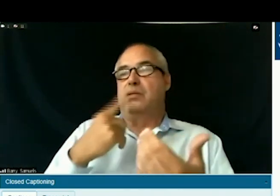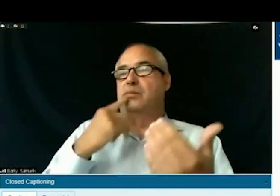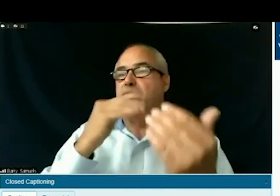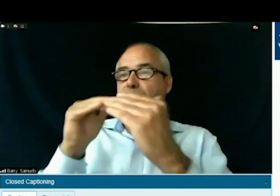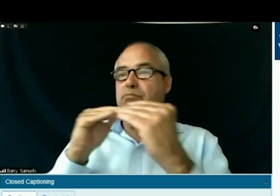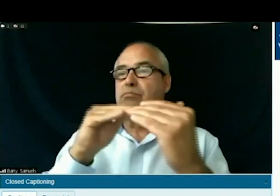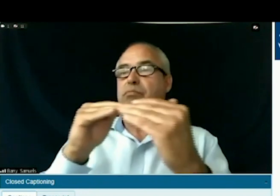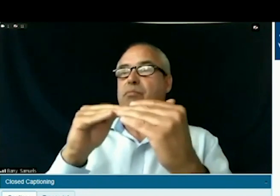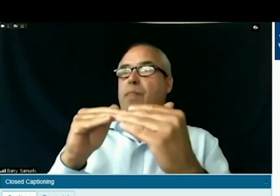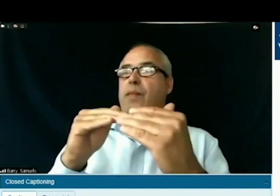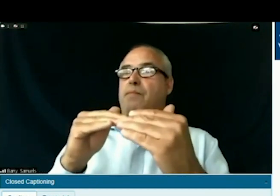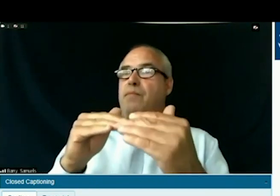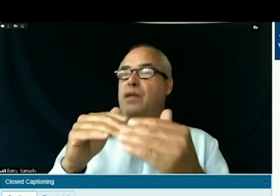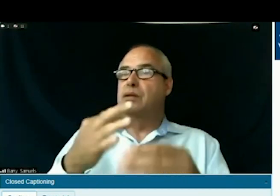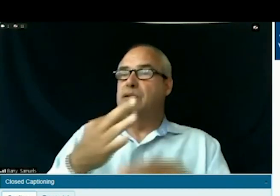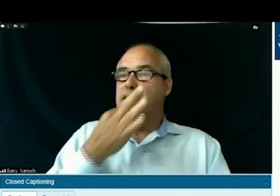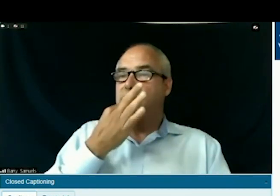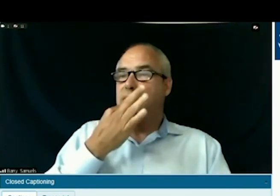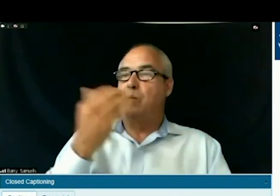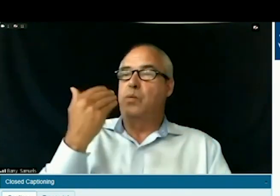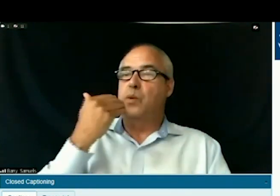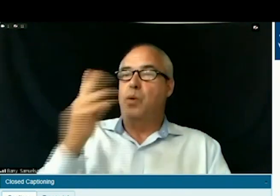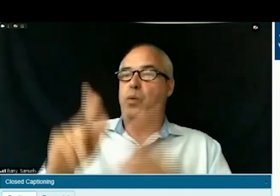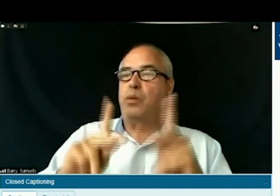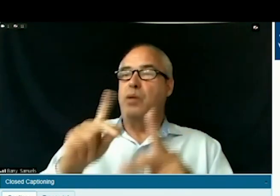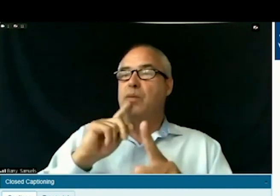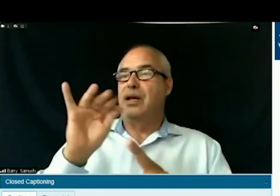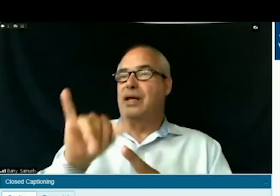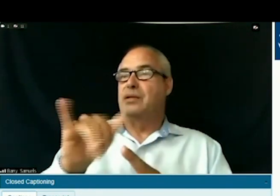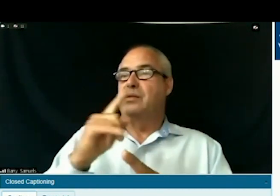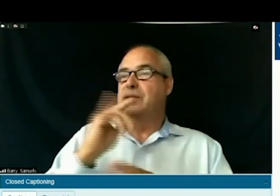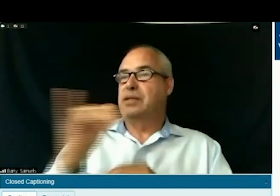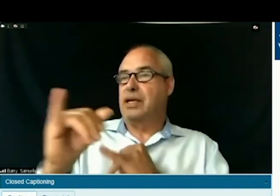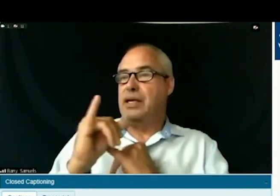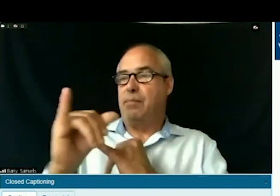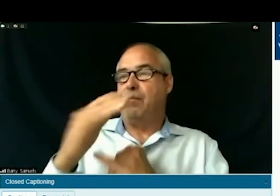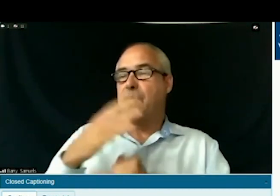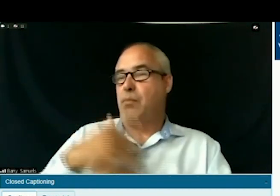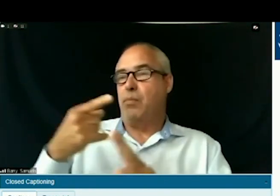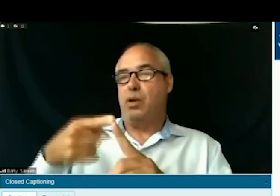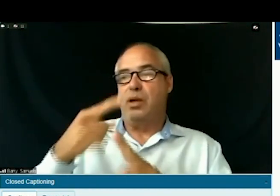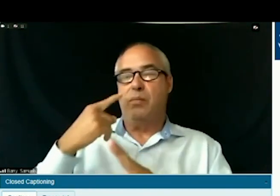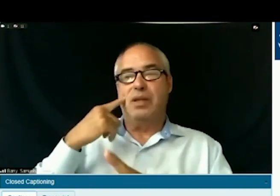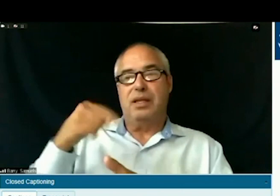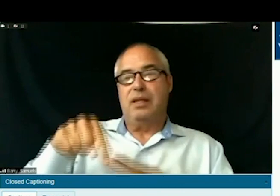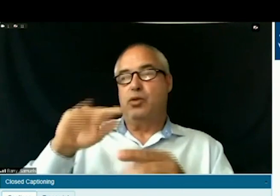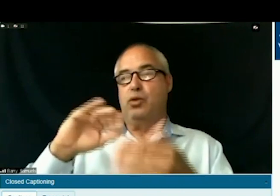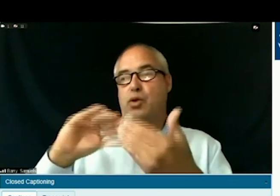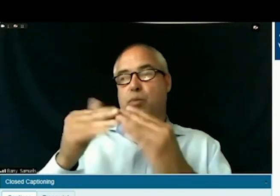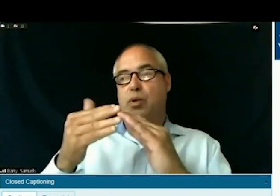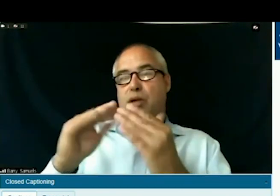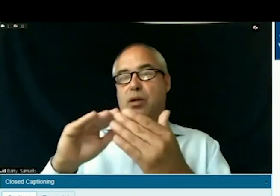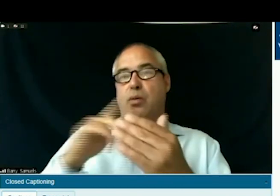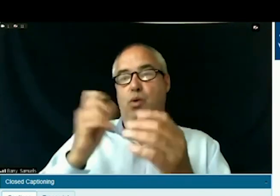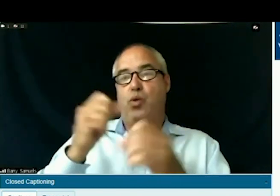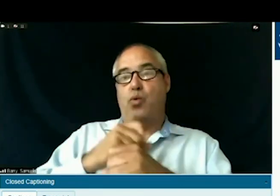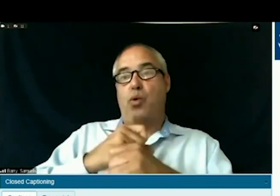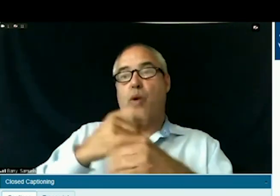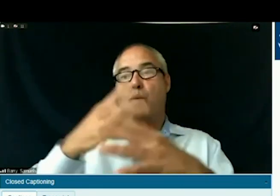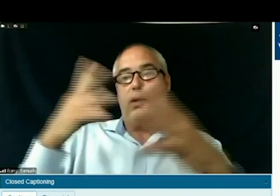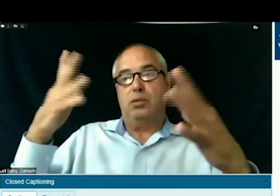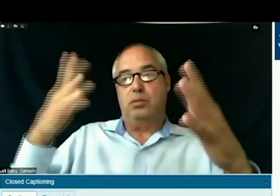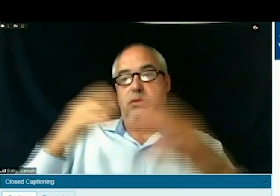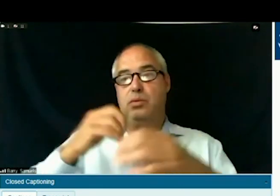that expertise comes from getting to know other people like them. So my point is I don't think this community it's growing. There's